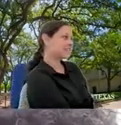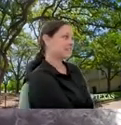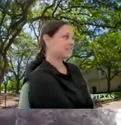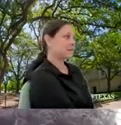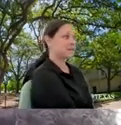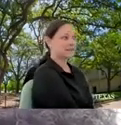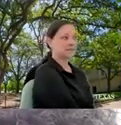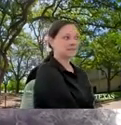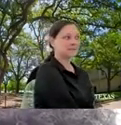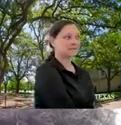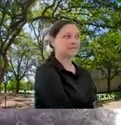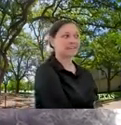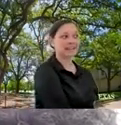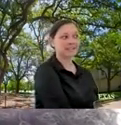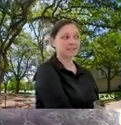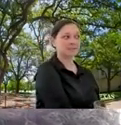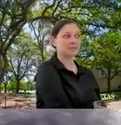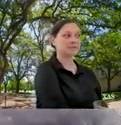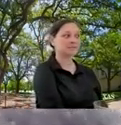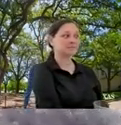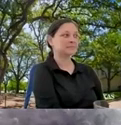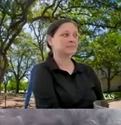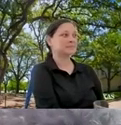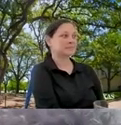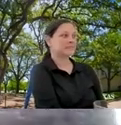Optimistic, collaborative, actionable.